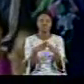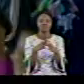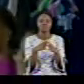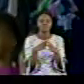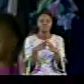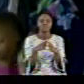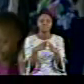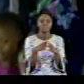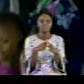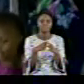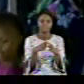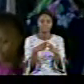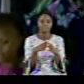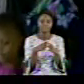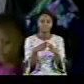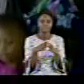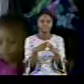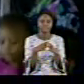Testifier.